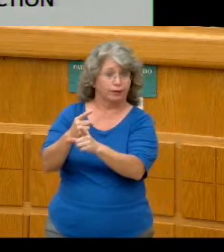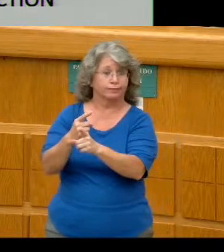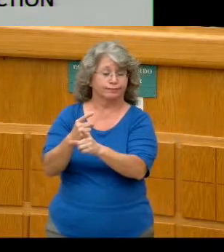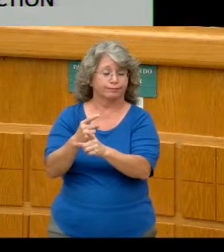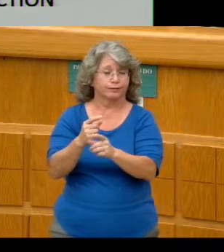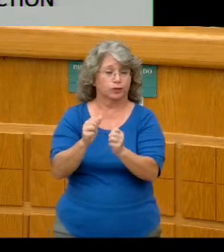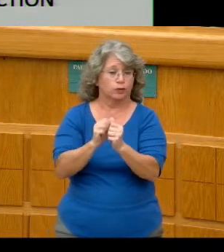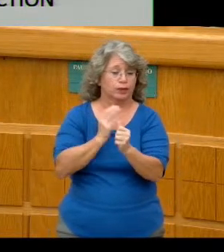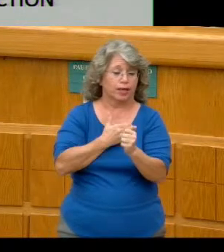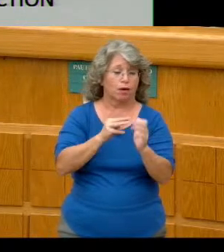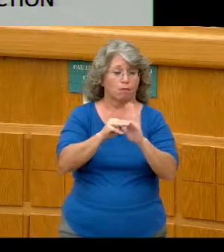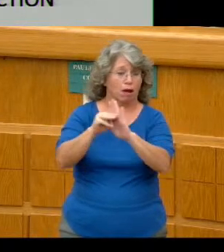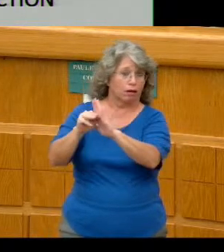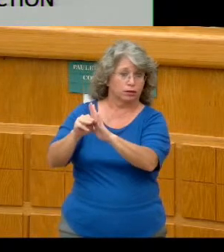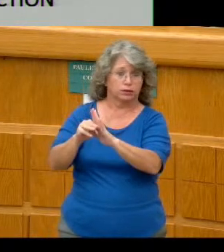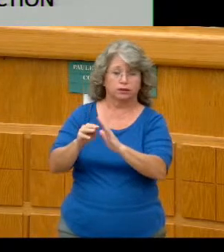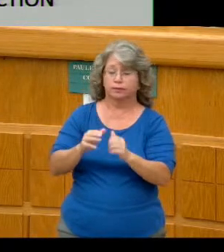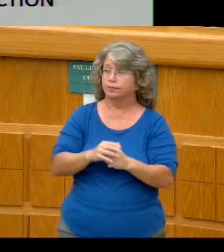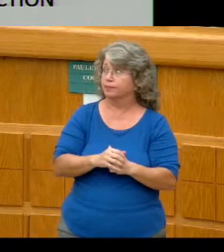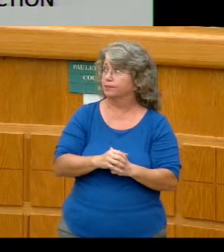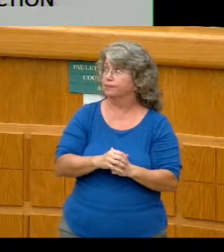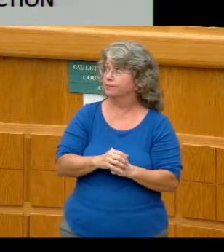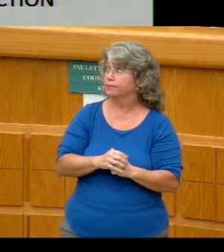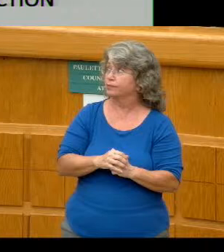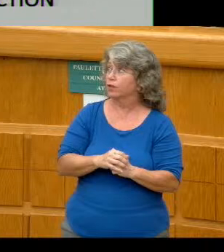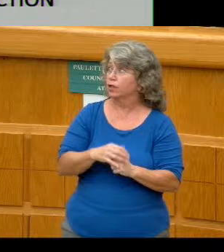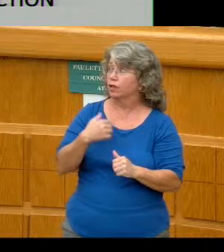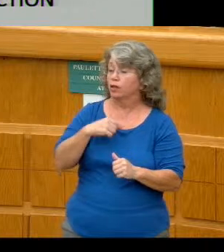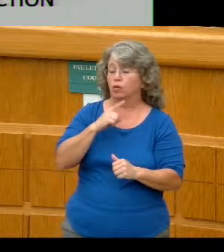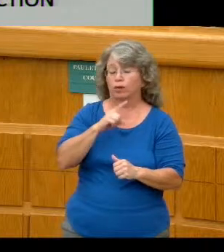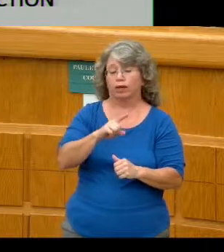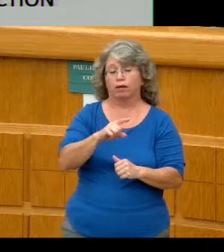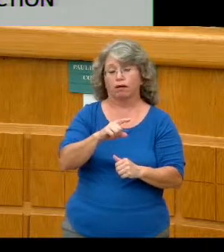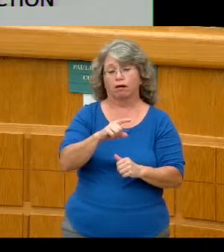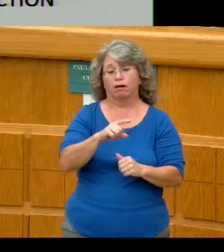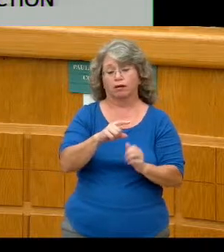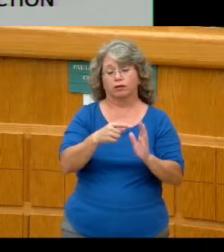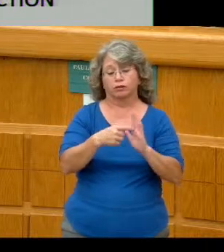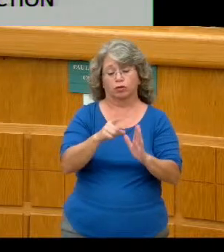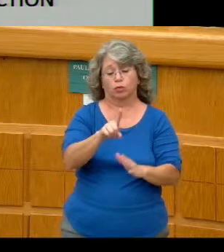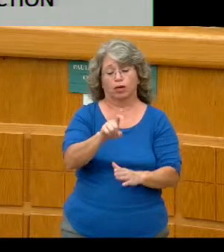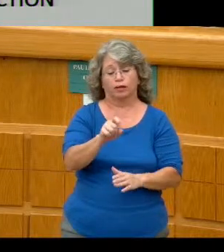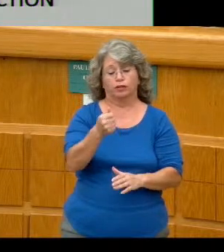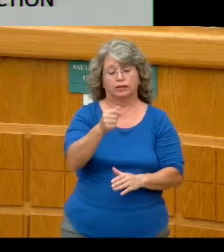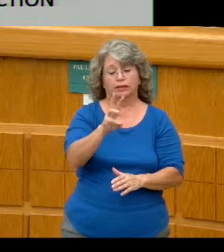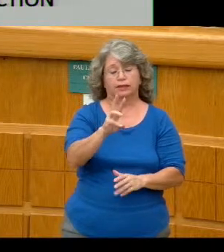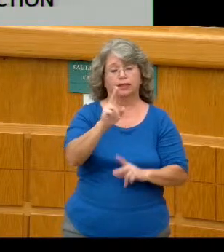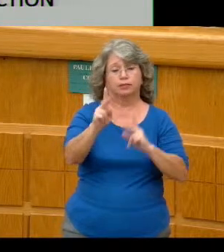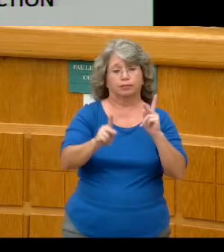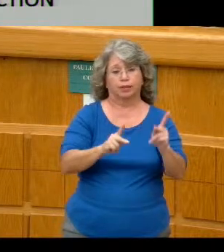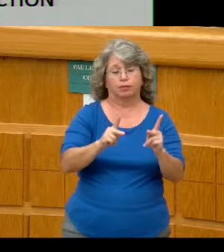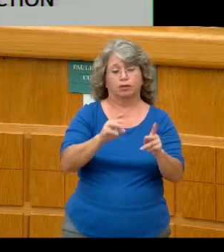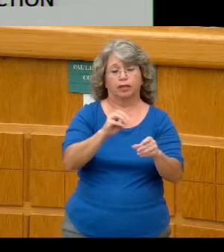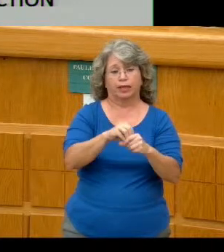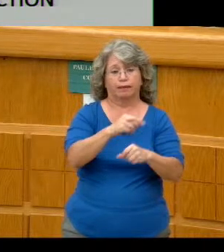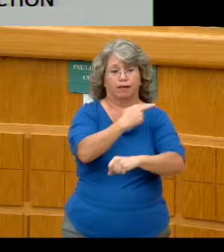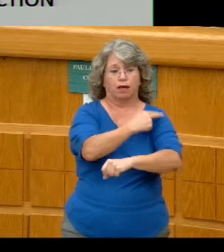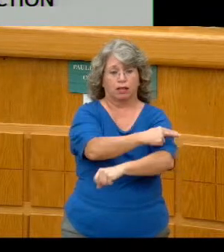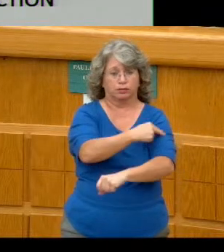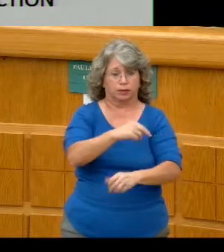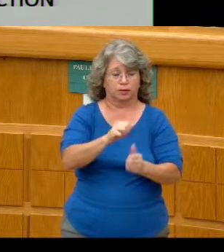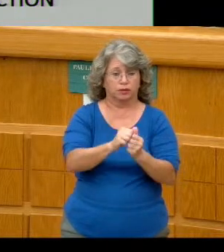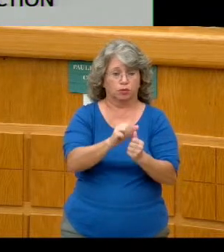of September, the model's still working. So we're at 116 people with COVID in the hospitals right now, and